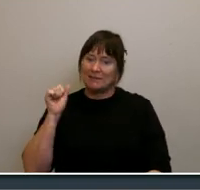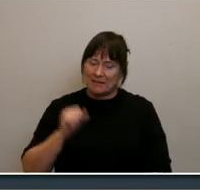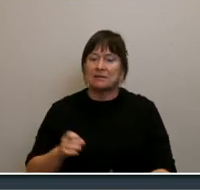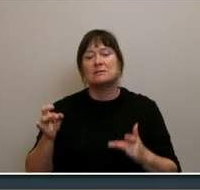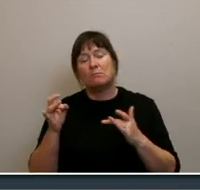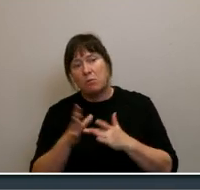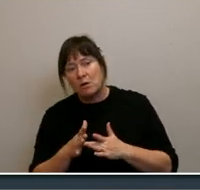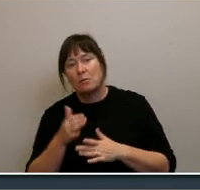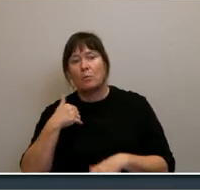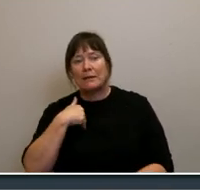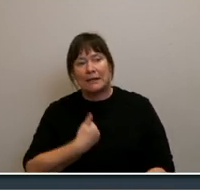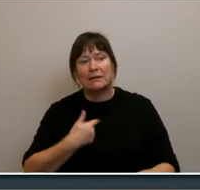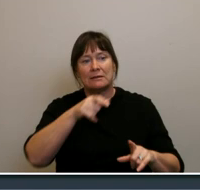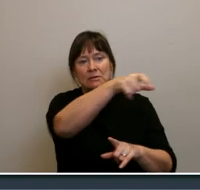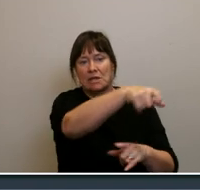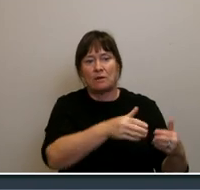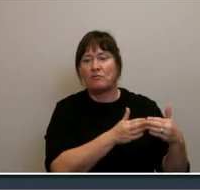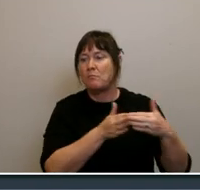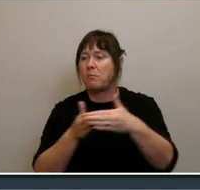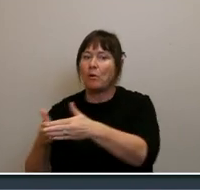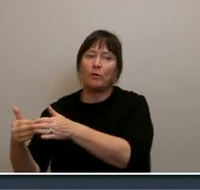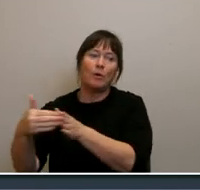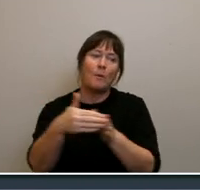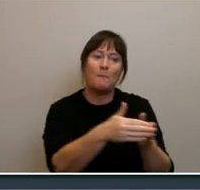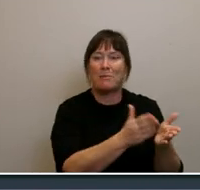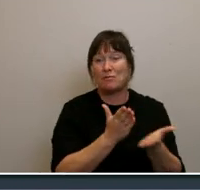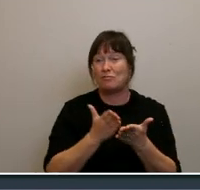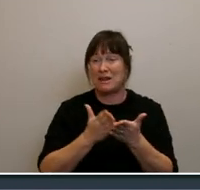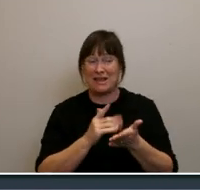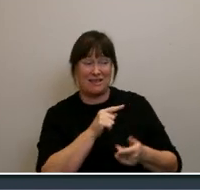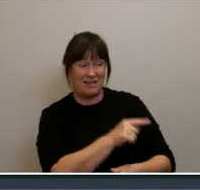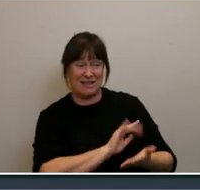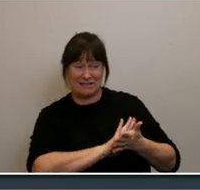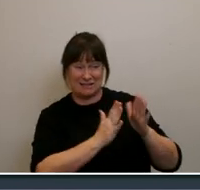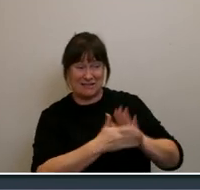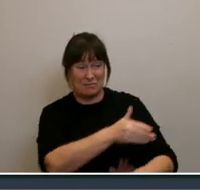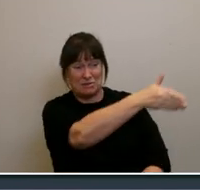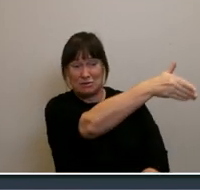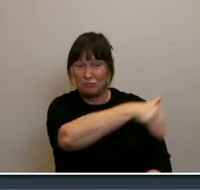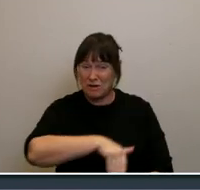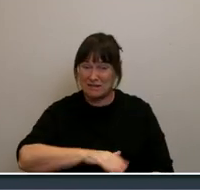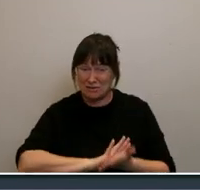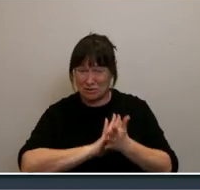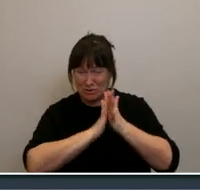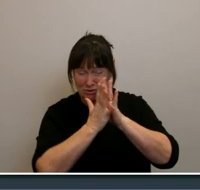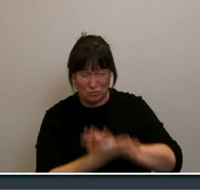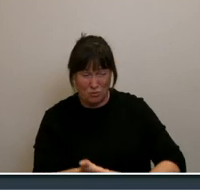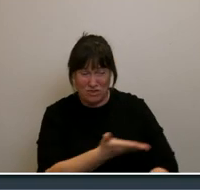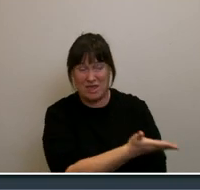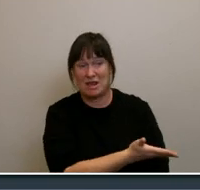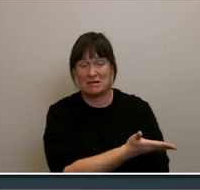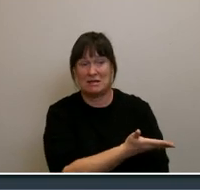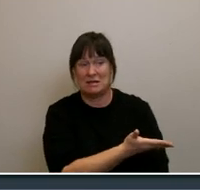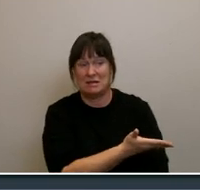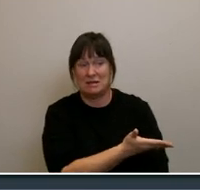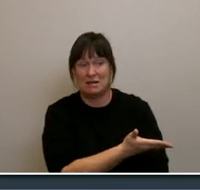development at the port, since their channel has caused mayhem for the beach. It's actually destroyed a very good recreational beach, and I've called